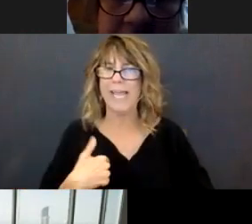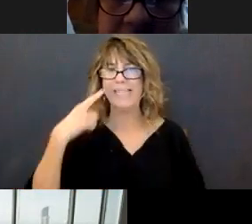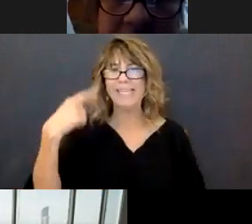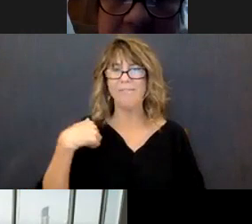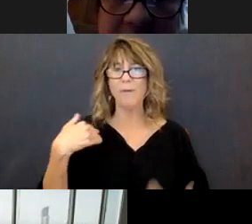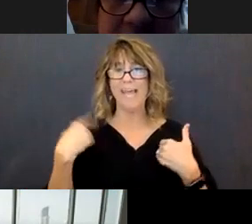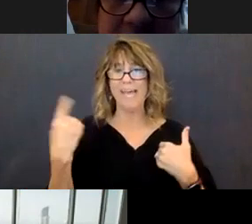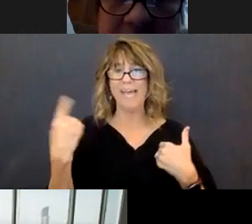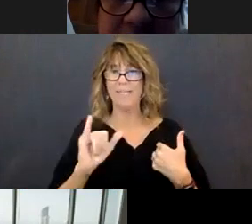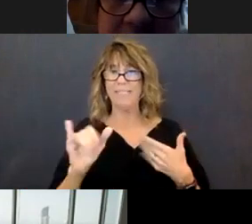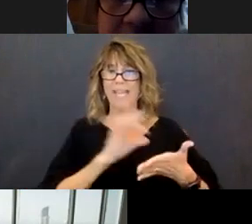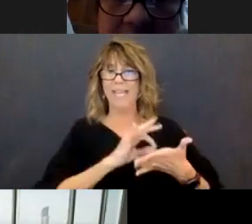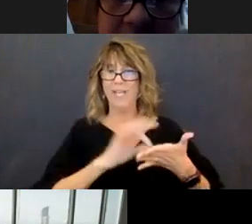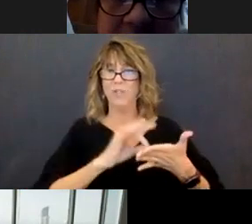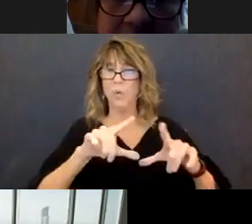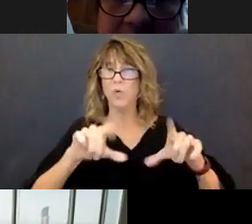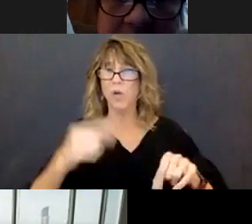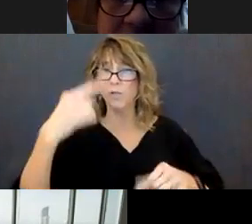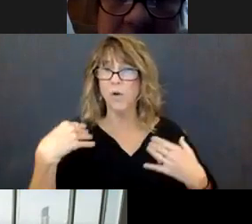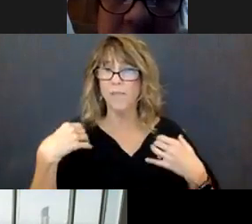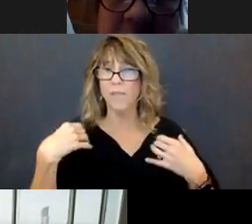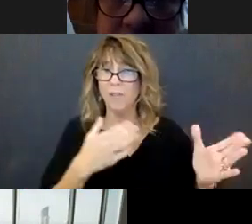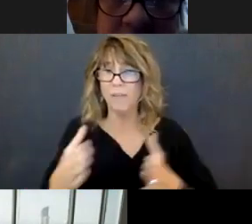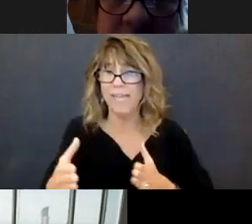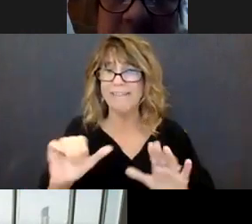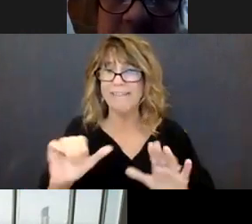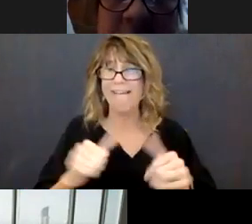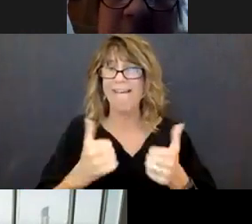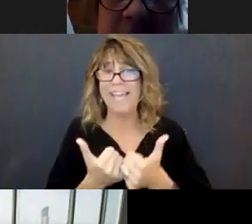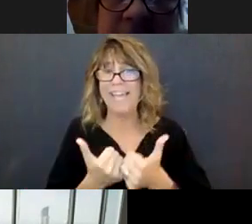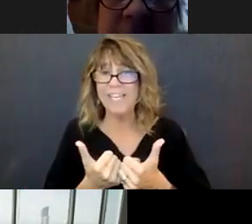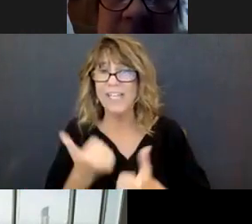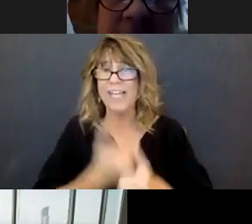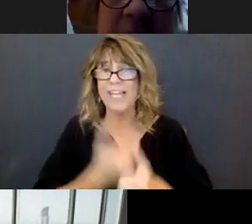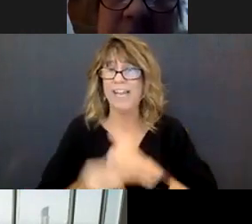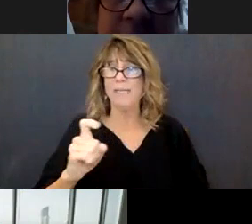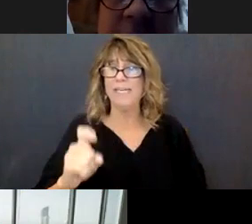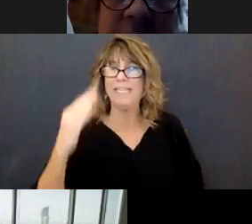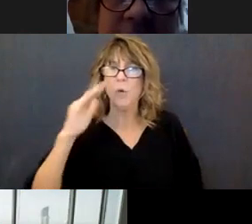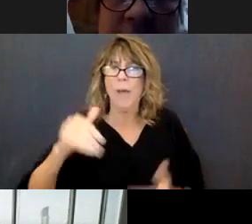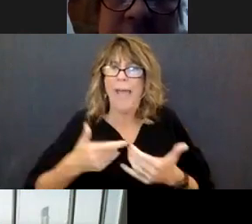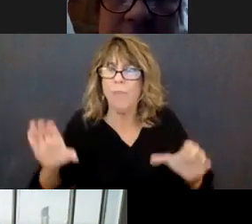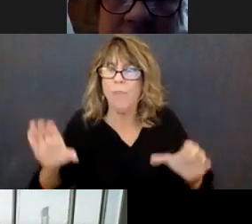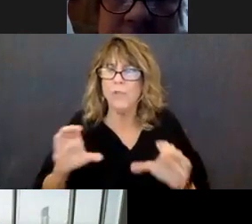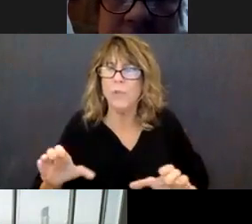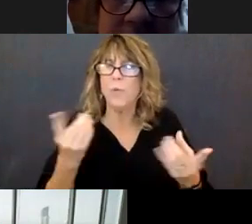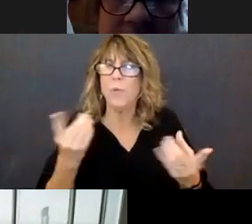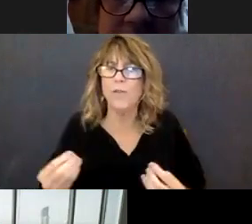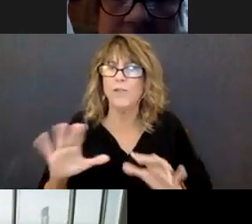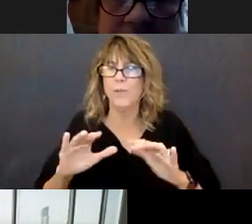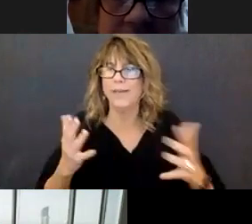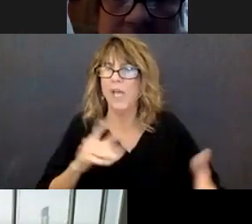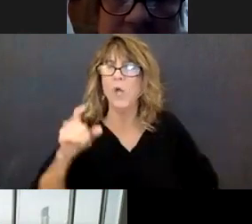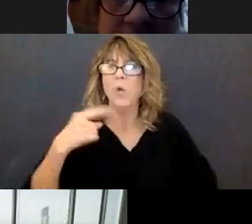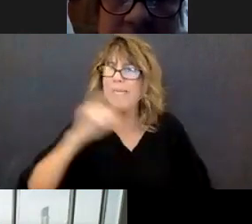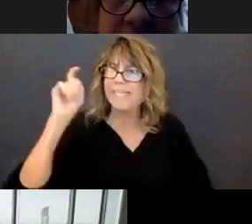the agencies, everybody needs to know what's going on, and we need to know how they're performing and how they're doing. We need